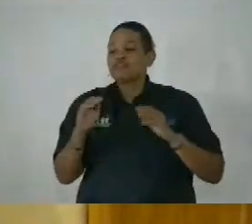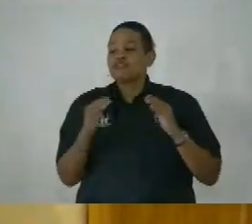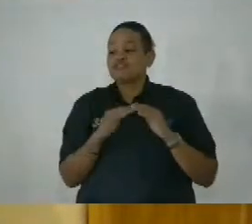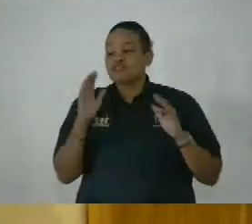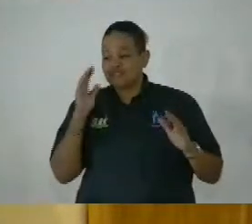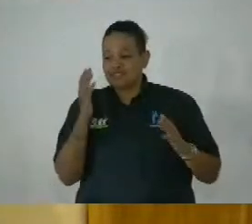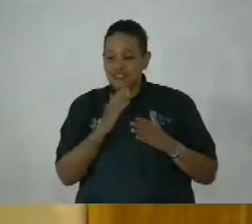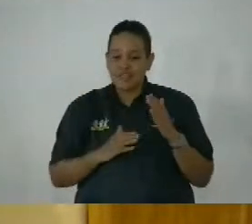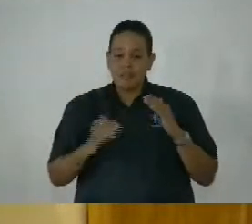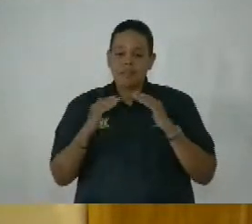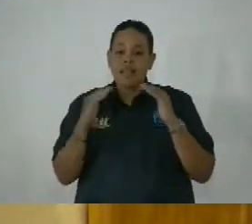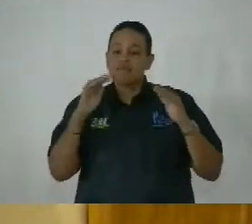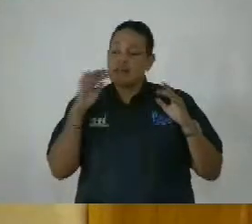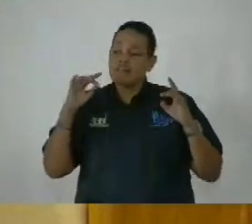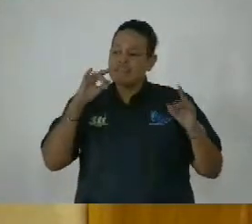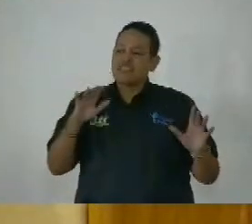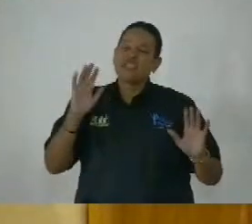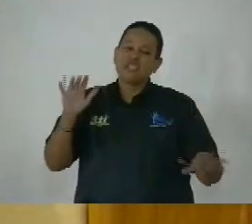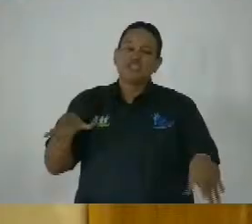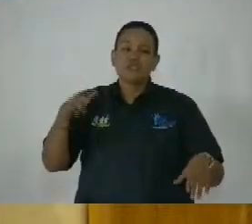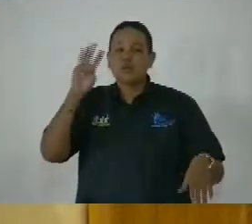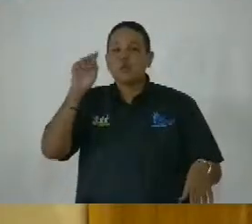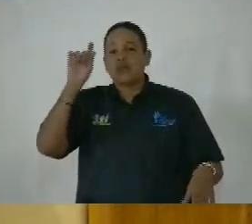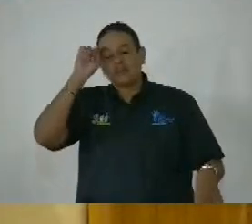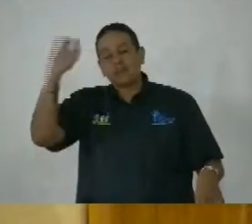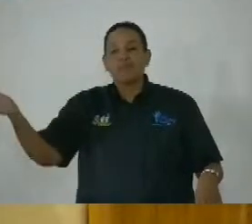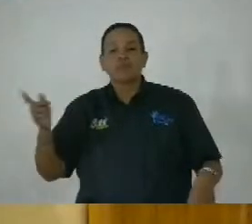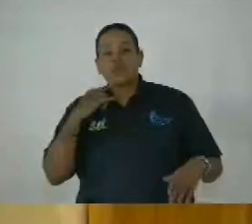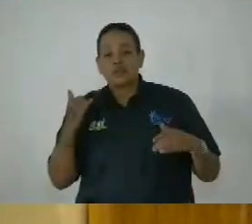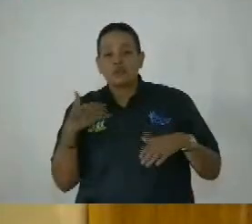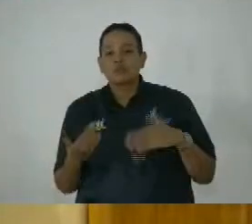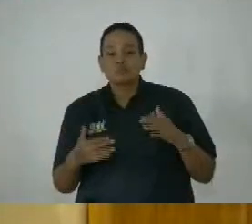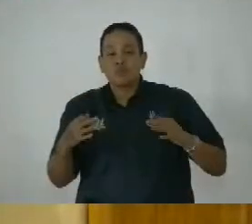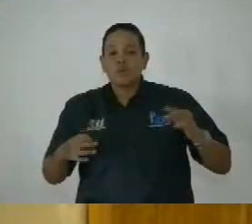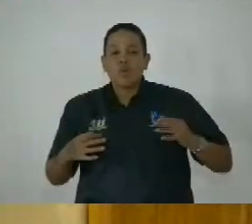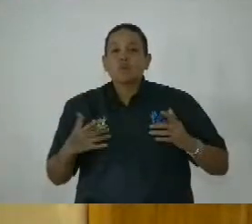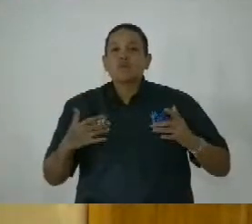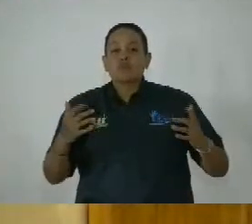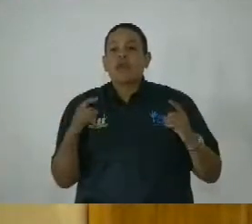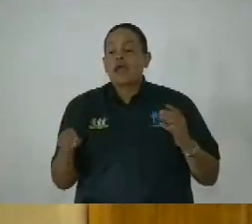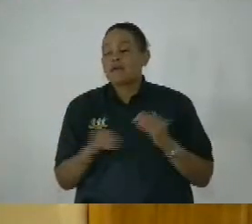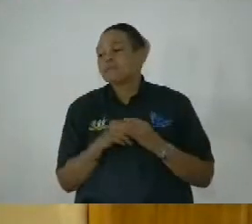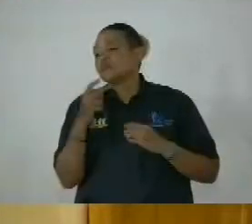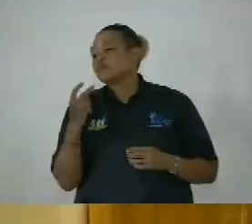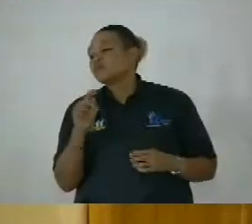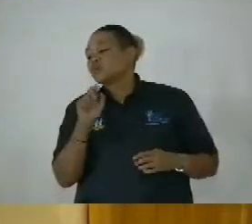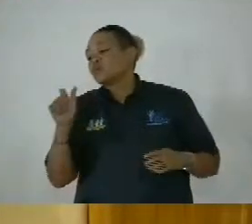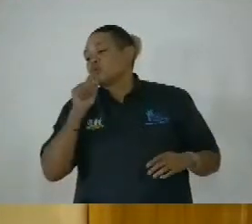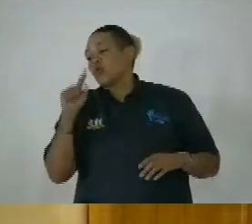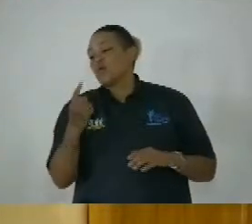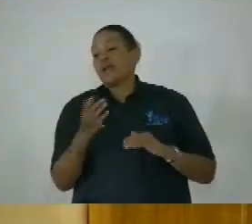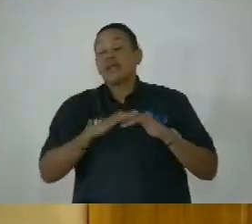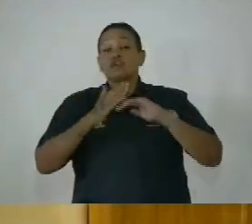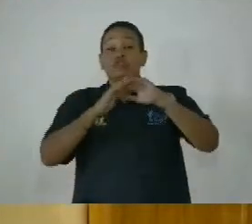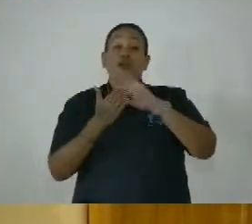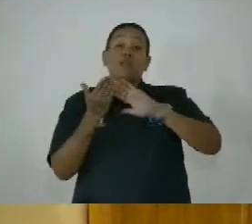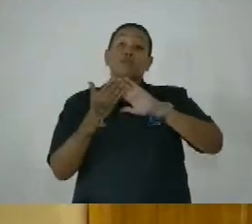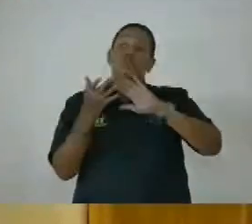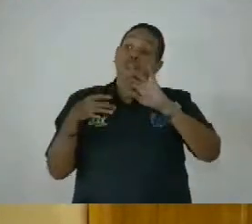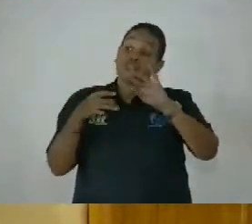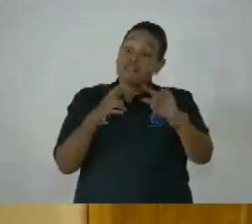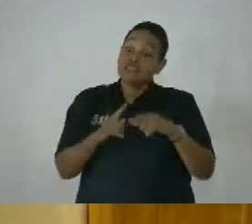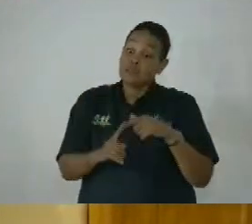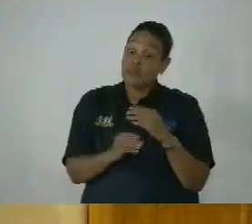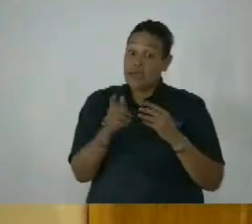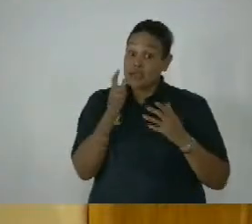bring some level of efficiency and digitization to the court system. These tools have not only increased operational efficiency